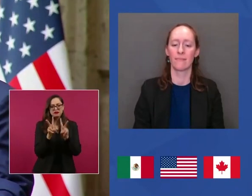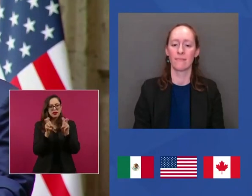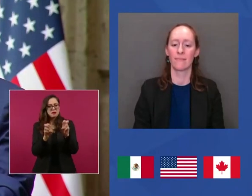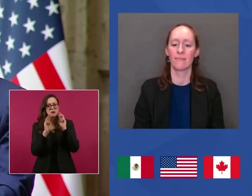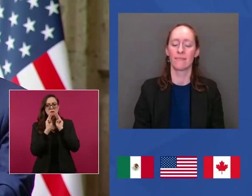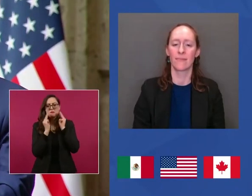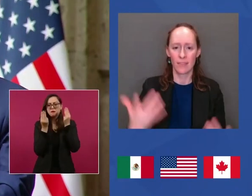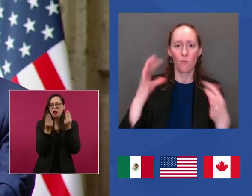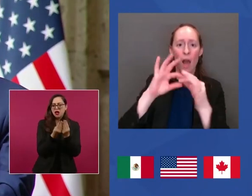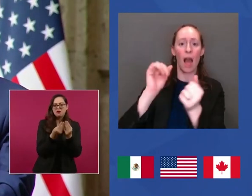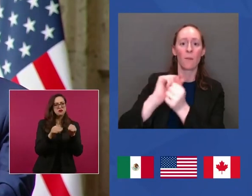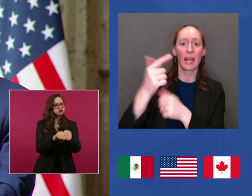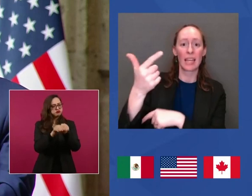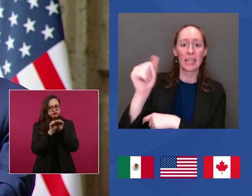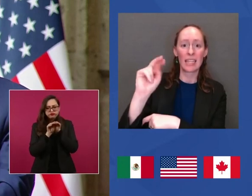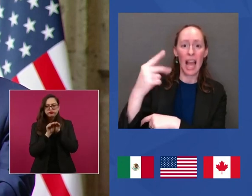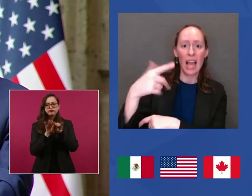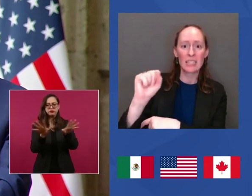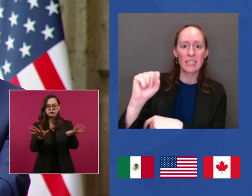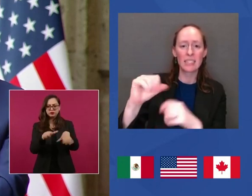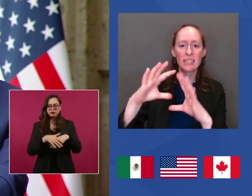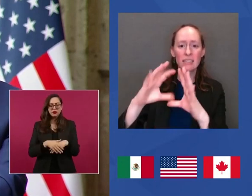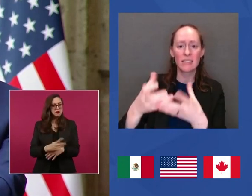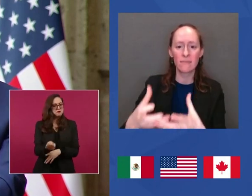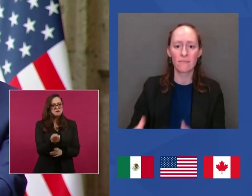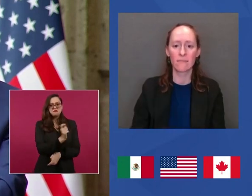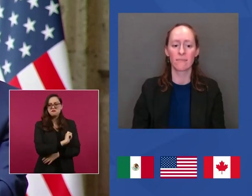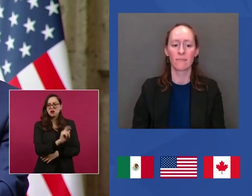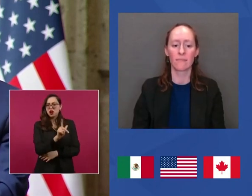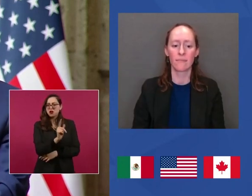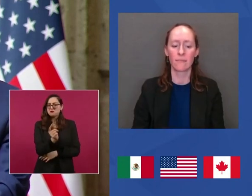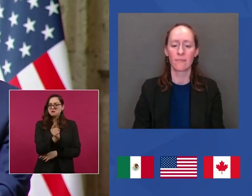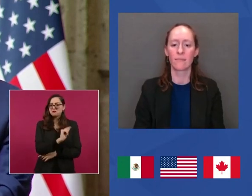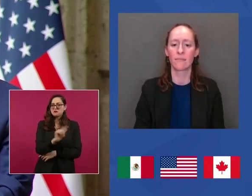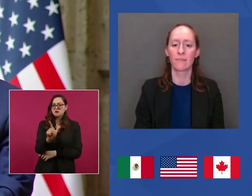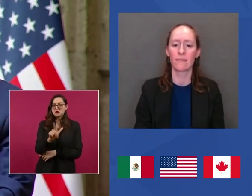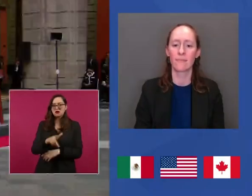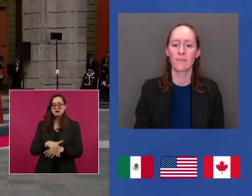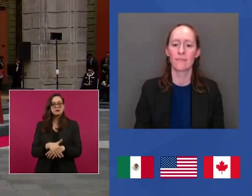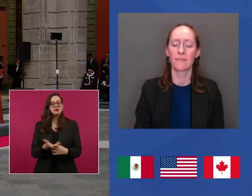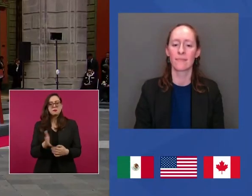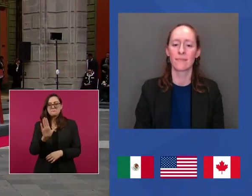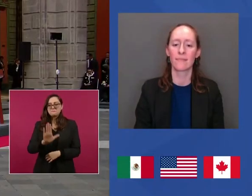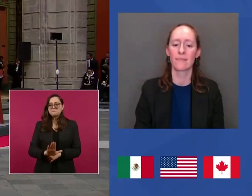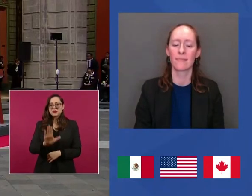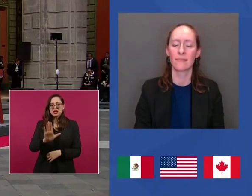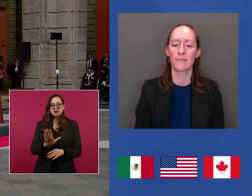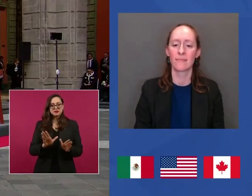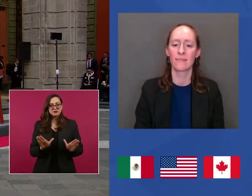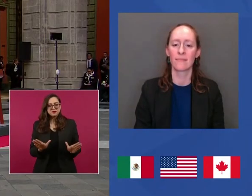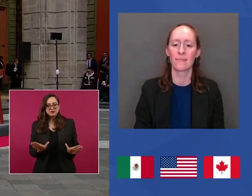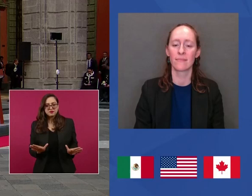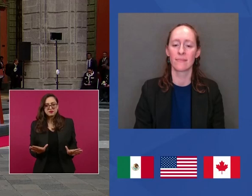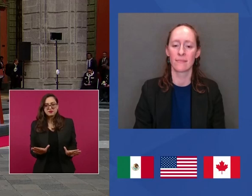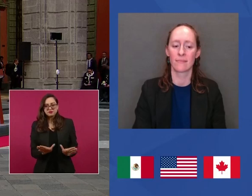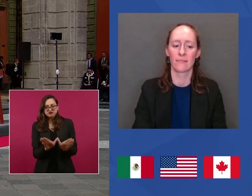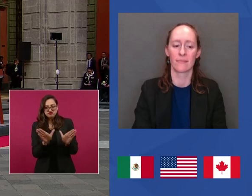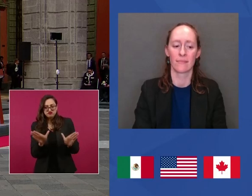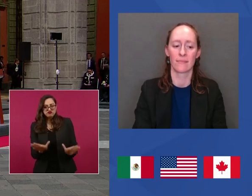and organized crime, gangs of organized crimes. And this is like an apology